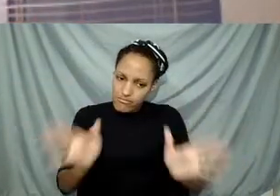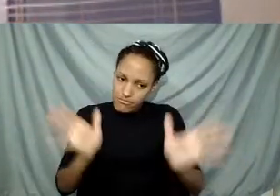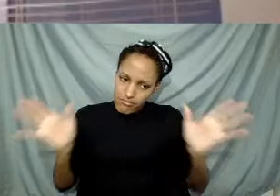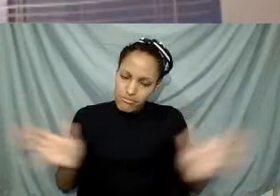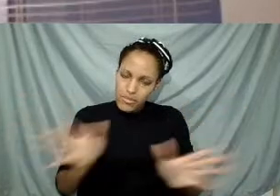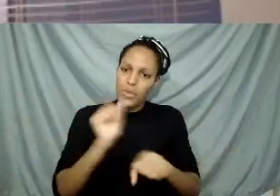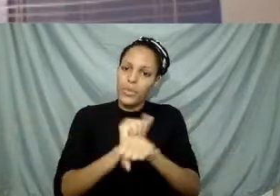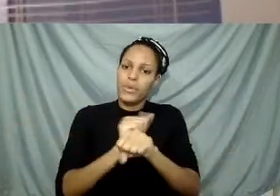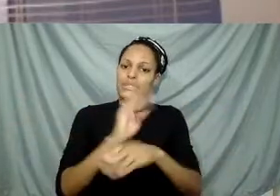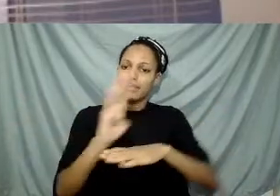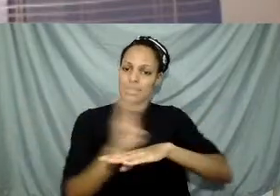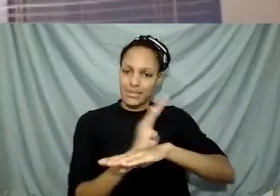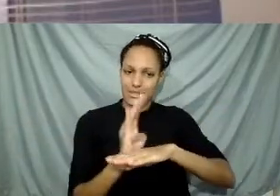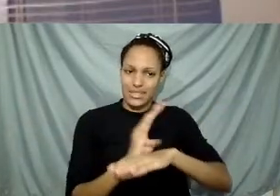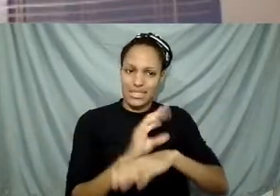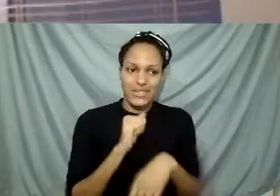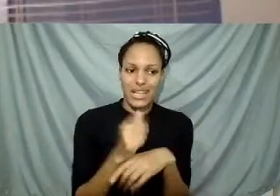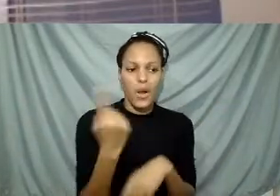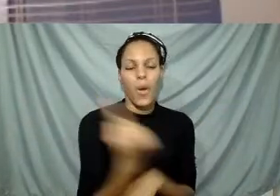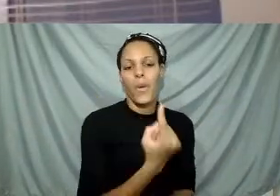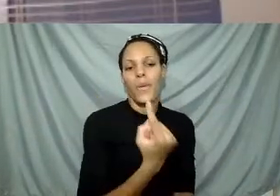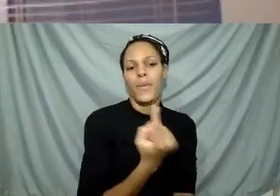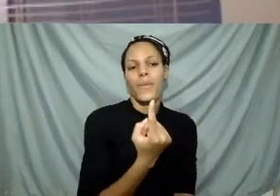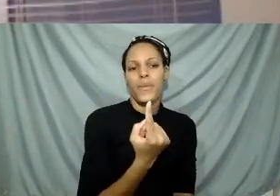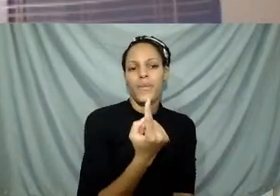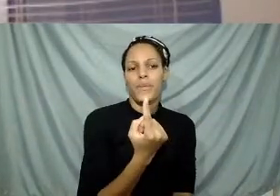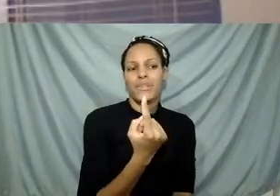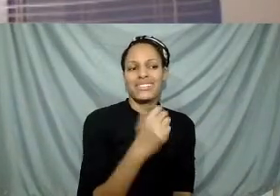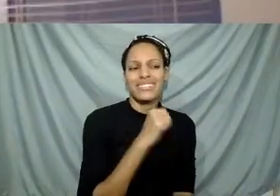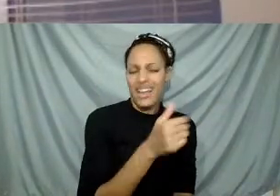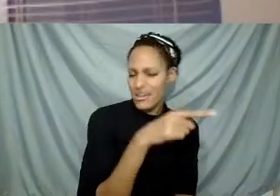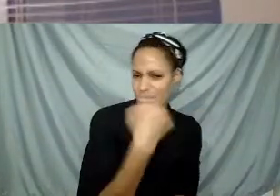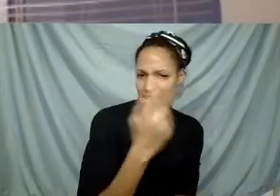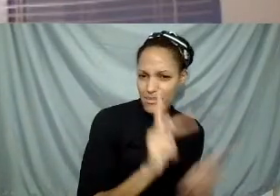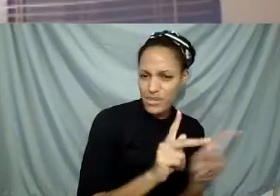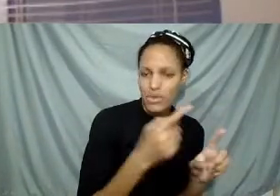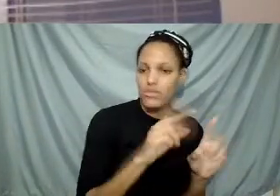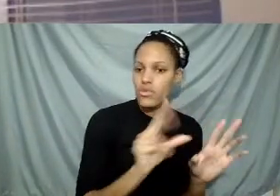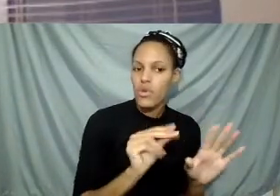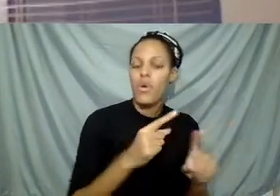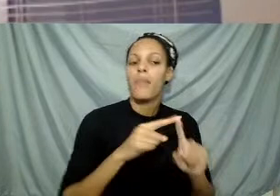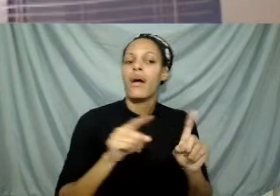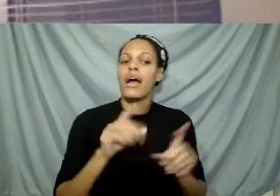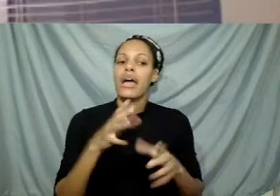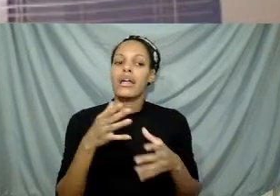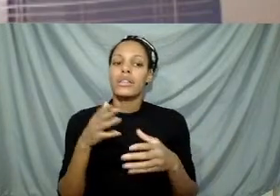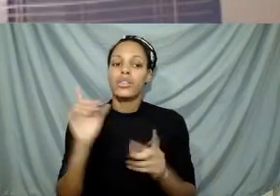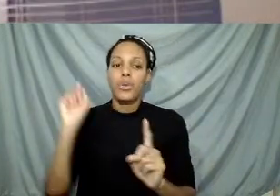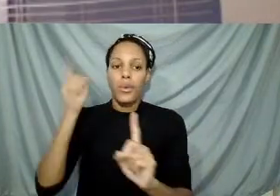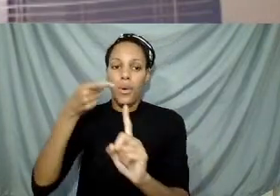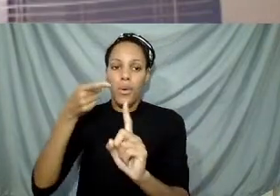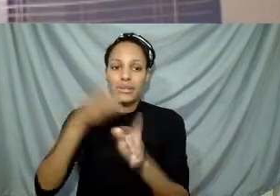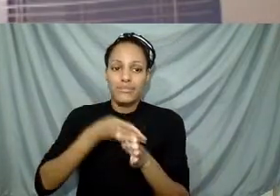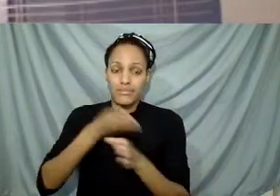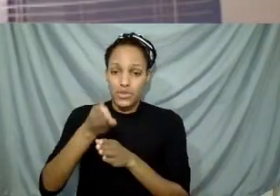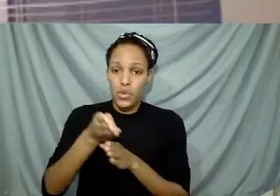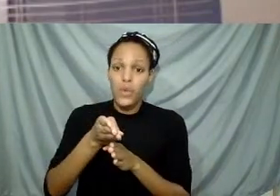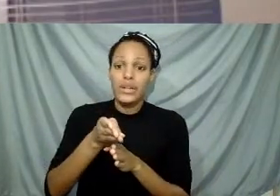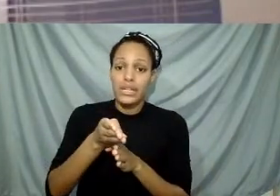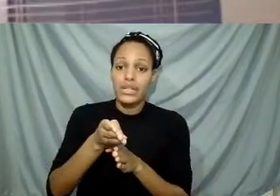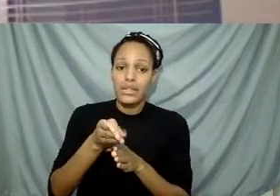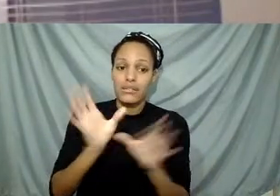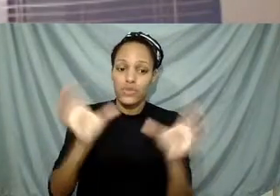Okay, so it wasn't exclusive of non-Black people, but it was prioritized with Black people in every level of